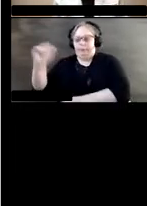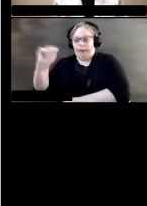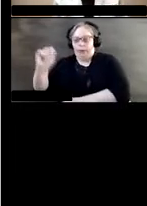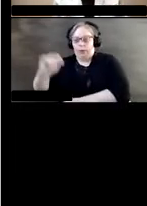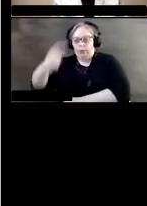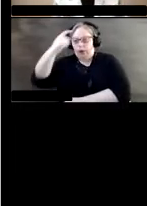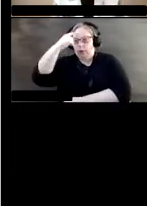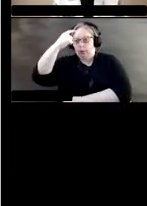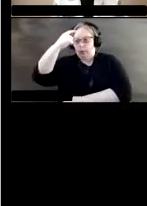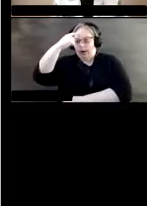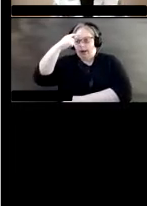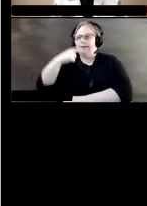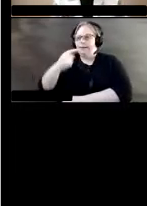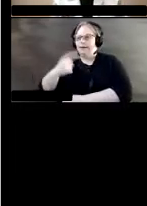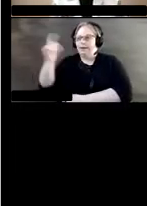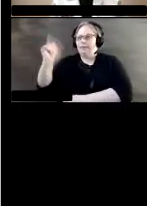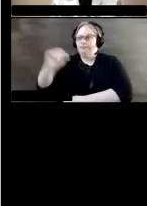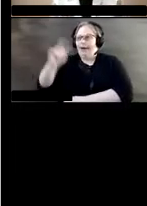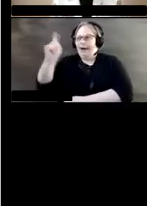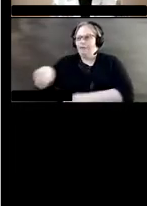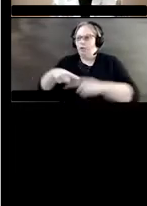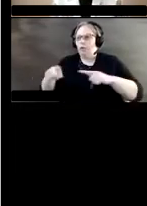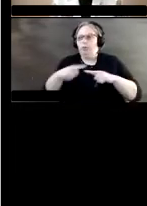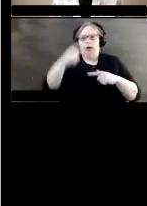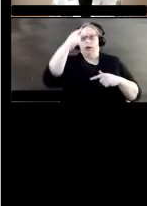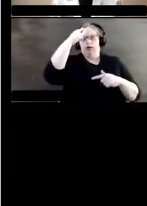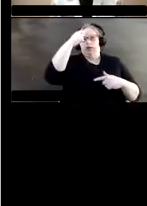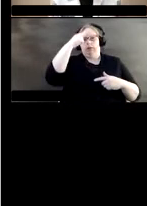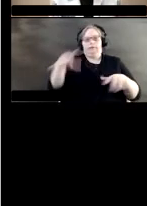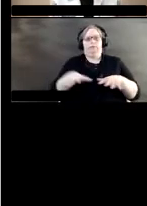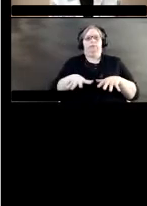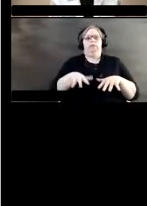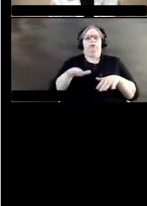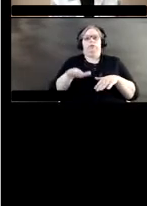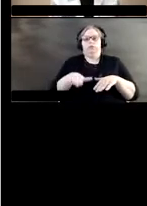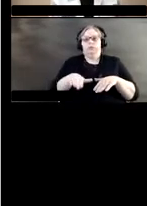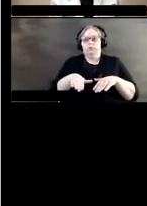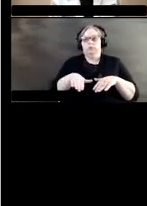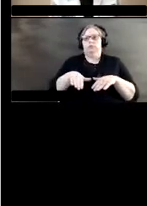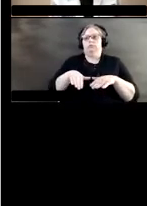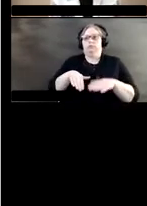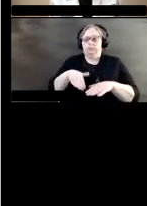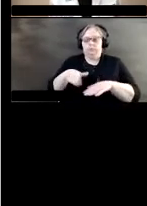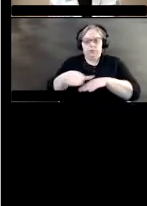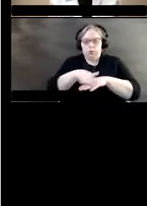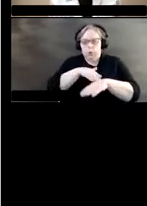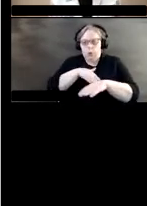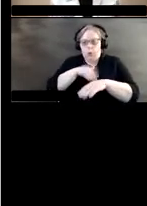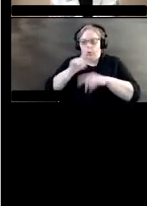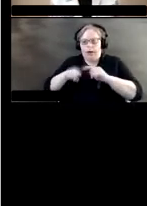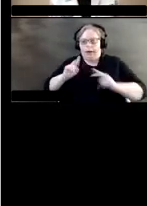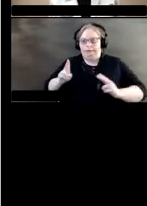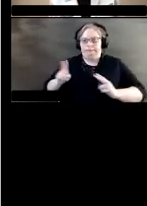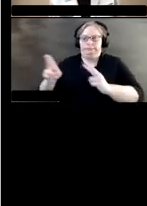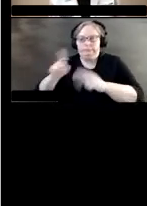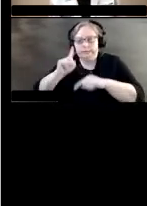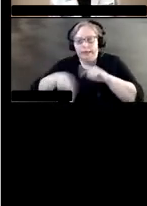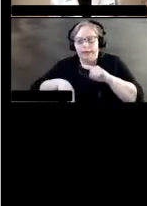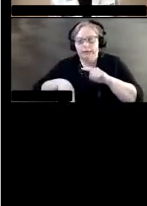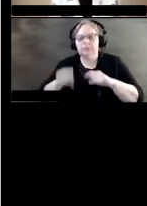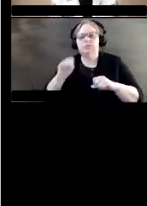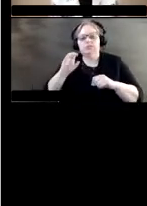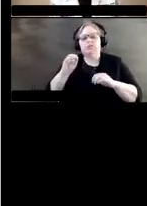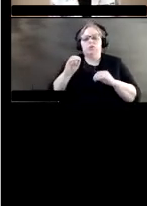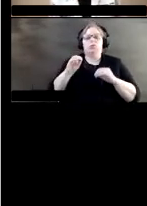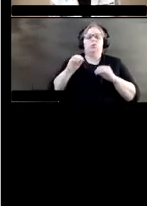feet say no, right? So that can be a real problem. You want to avoid that urgency to get there and just make